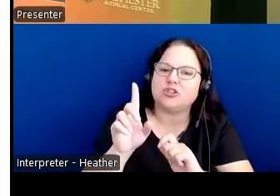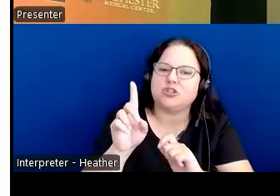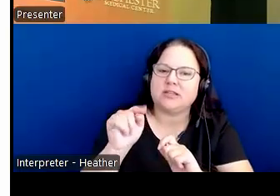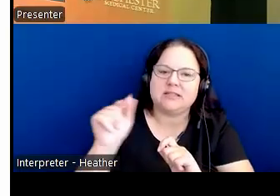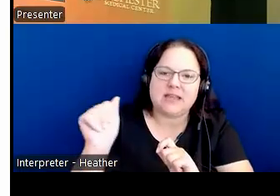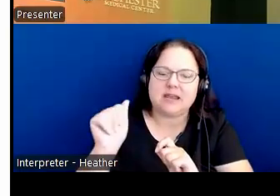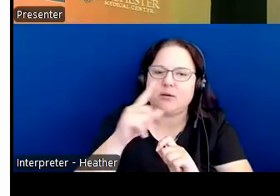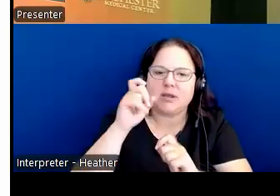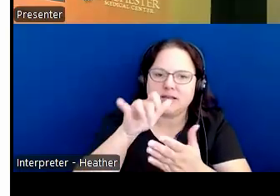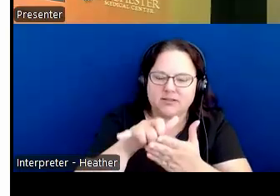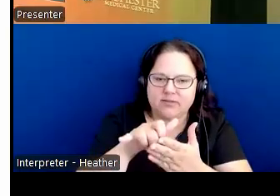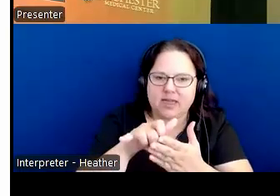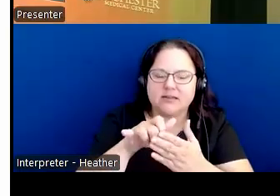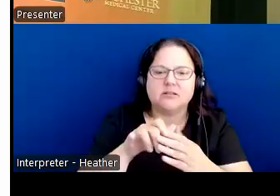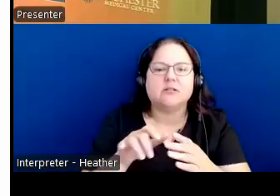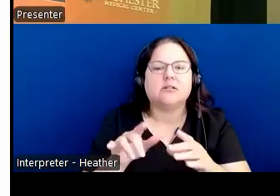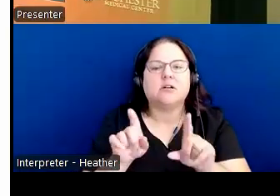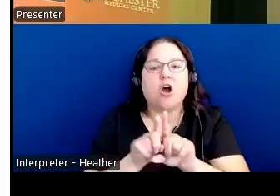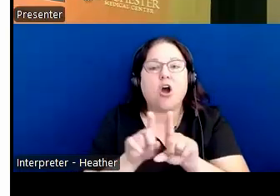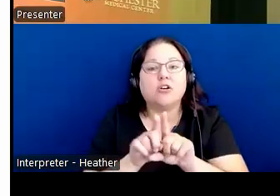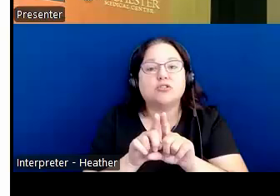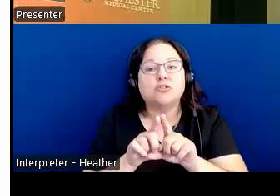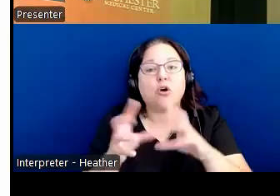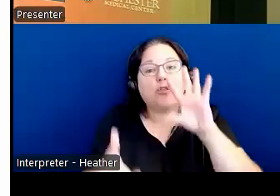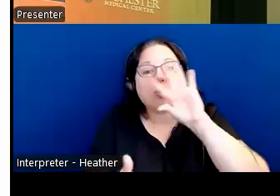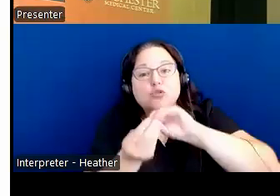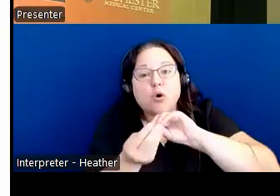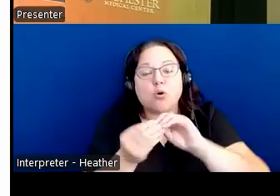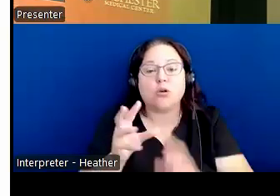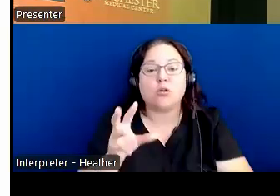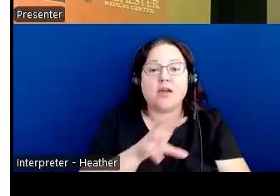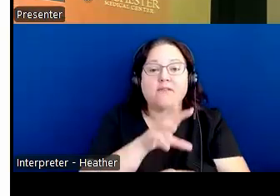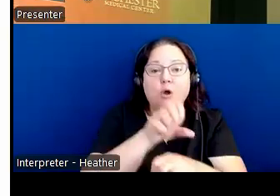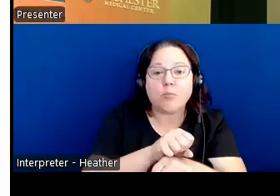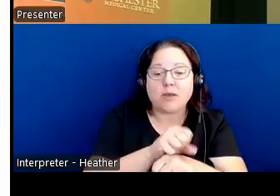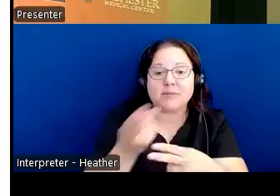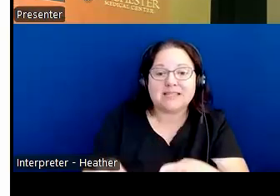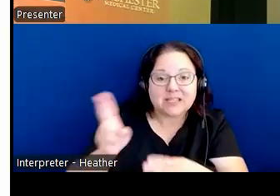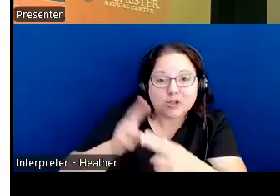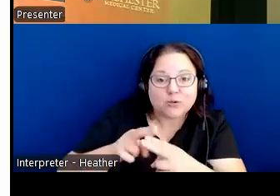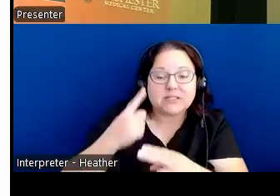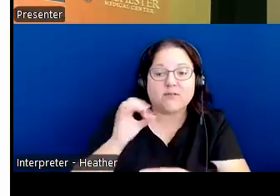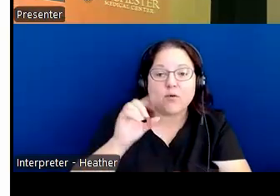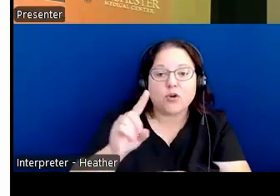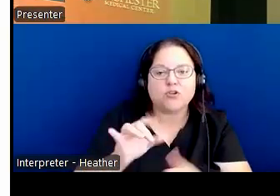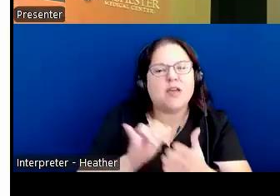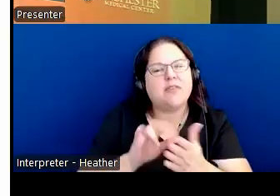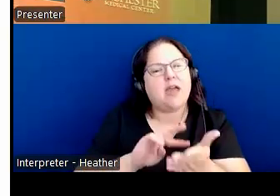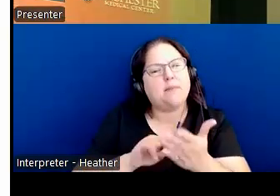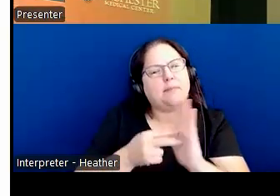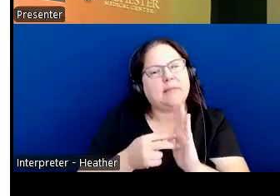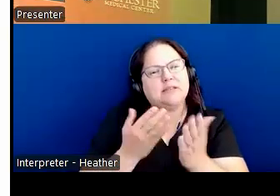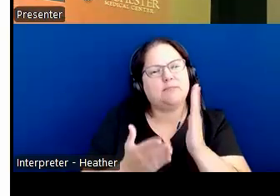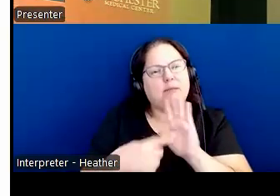You can also see that total appointments increases the risk of overdose. That likely reflects the underlying acuity of the patient's